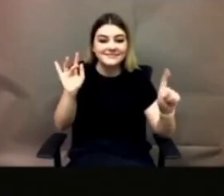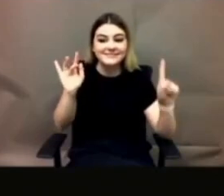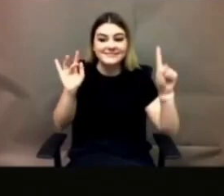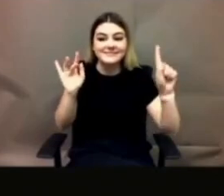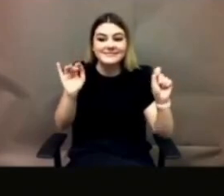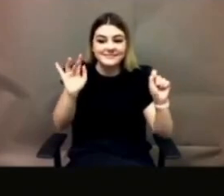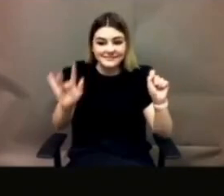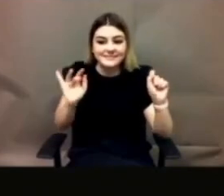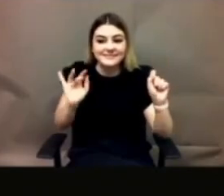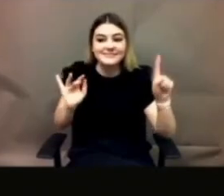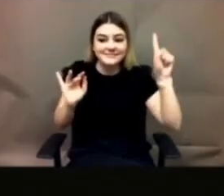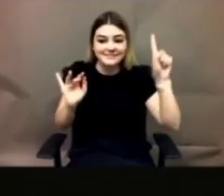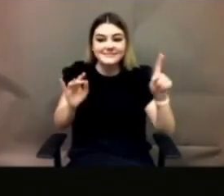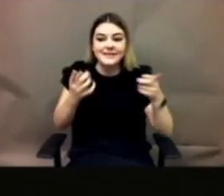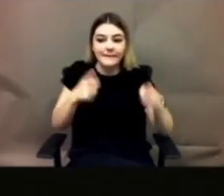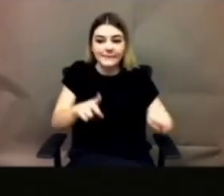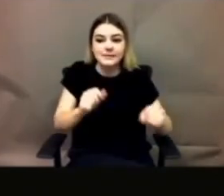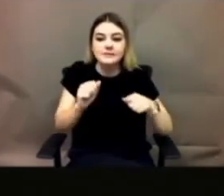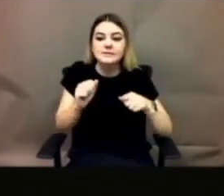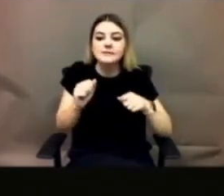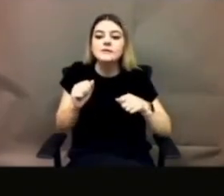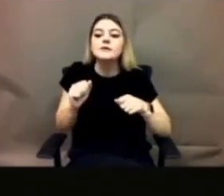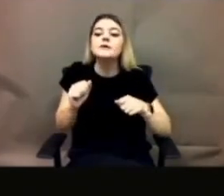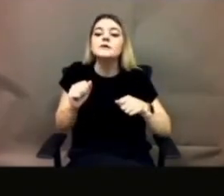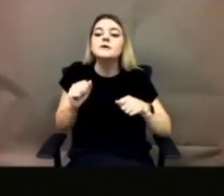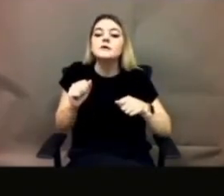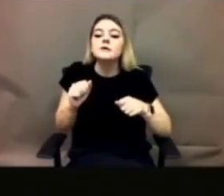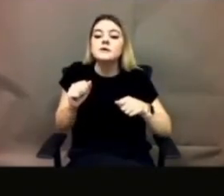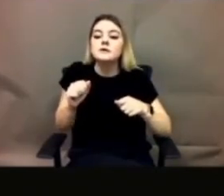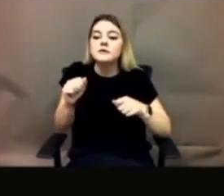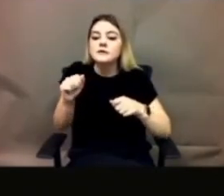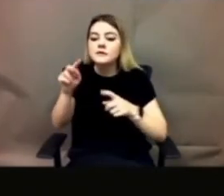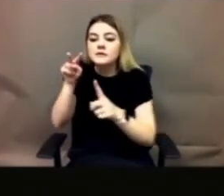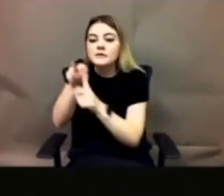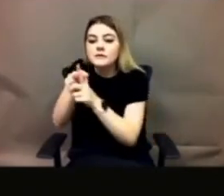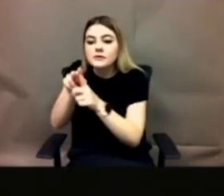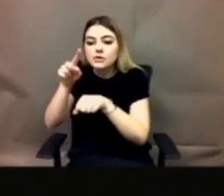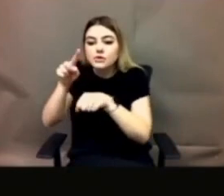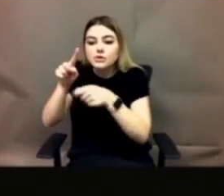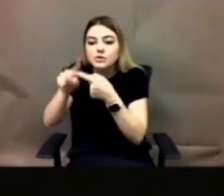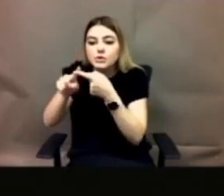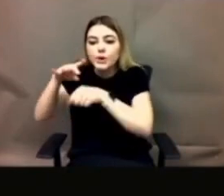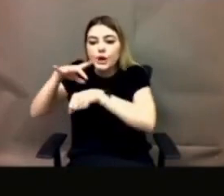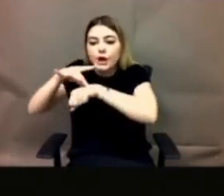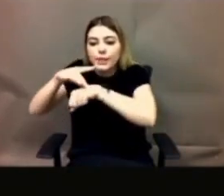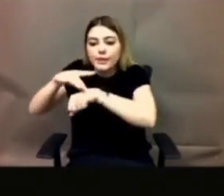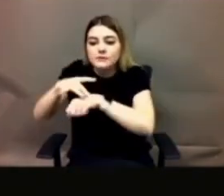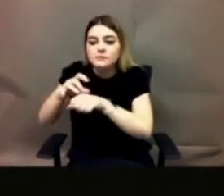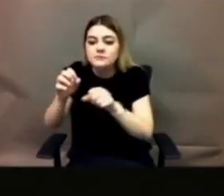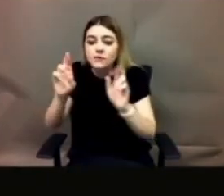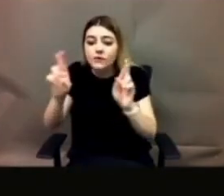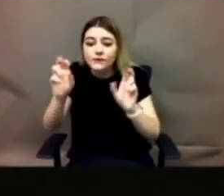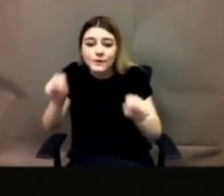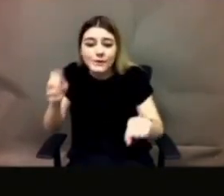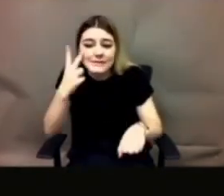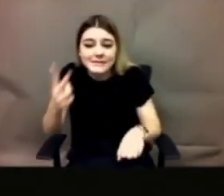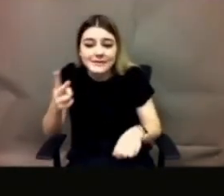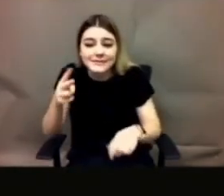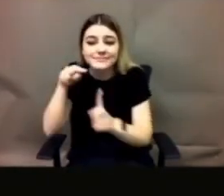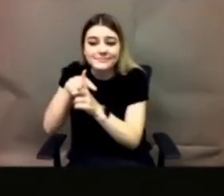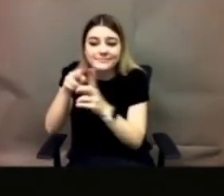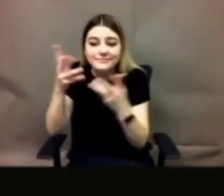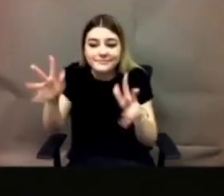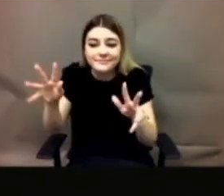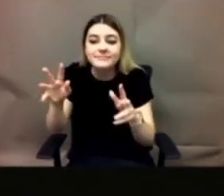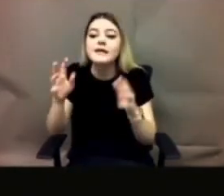into Earth. So hopefully you can see that. So I got one plugged in each place. Now I can complete the